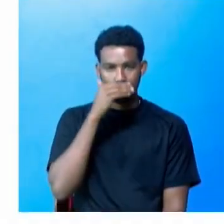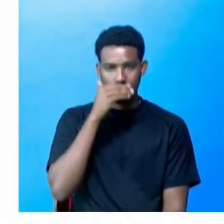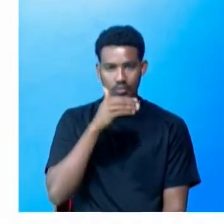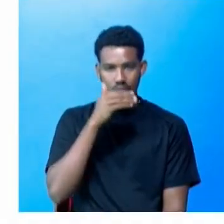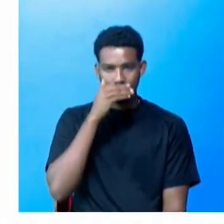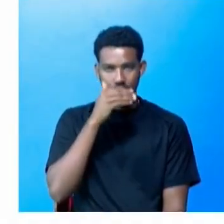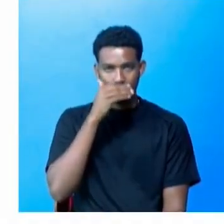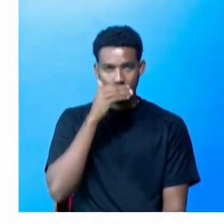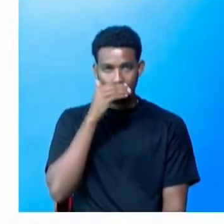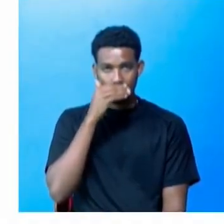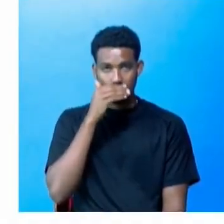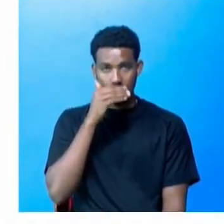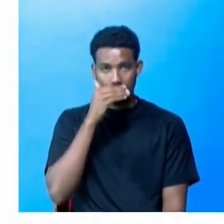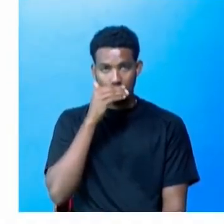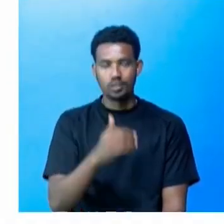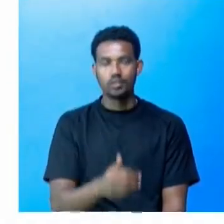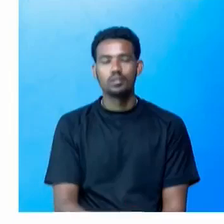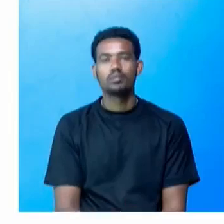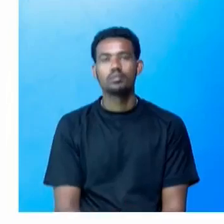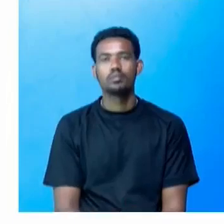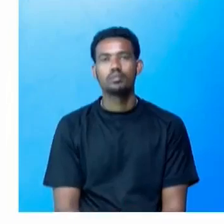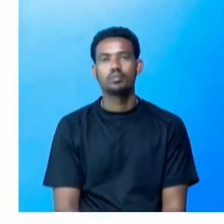Smell,